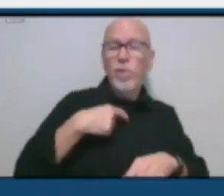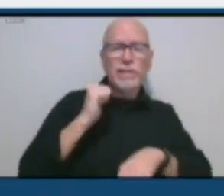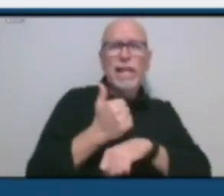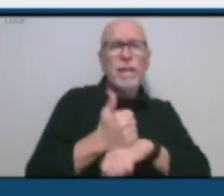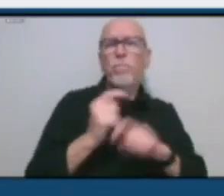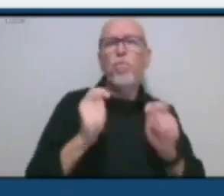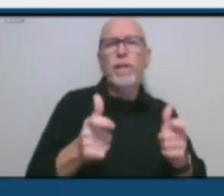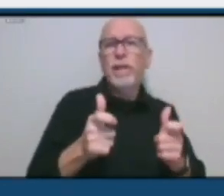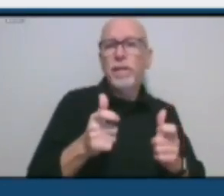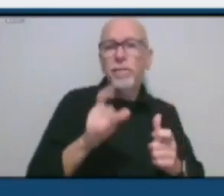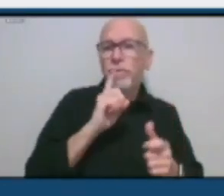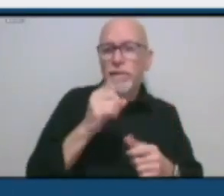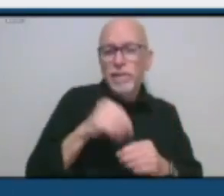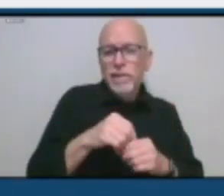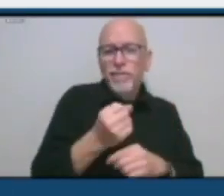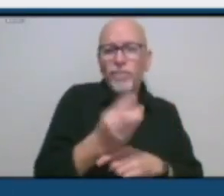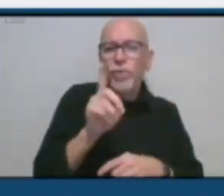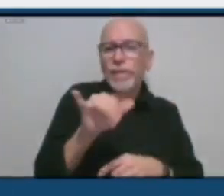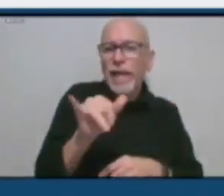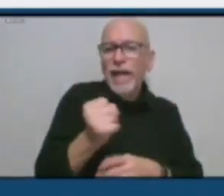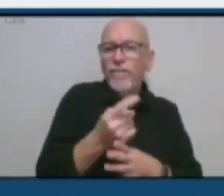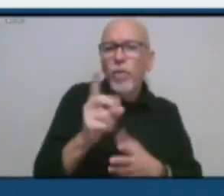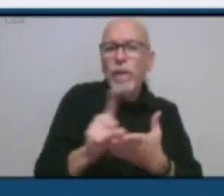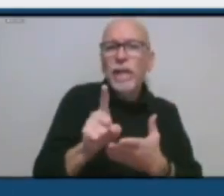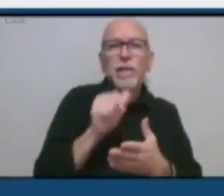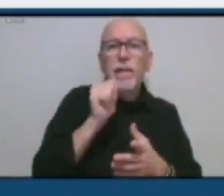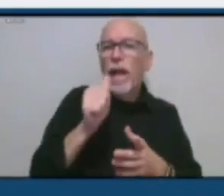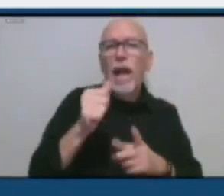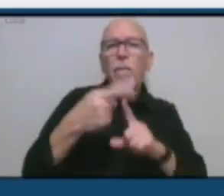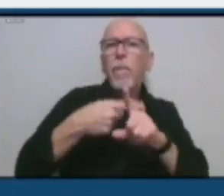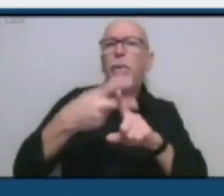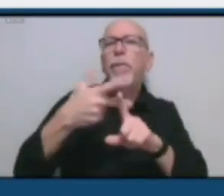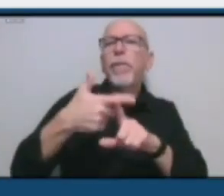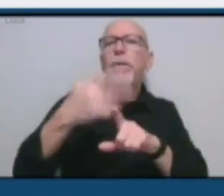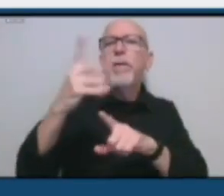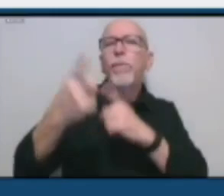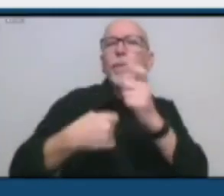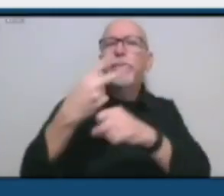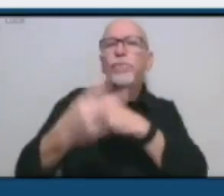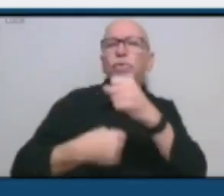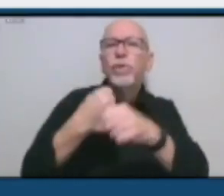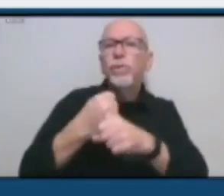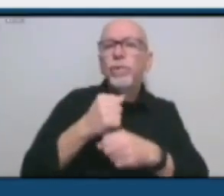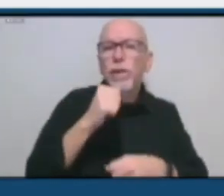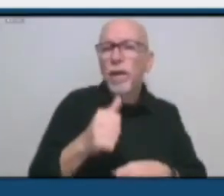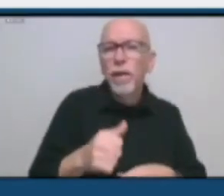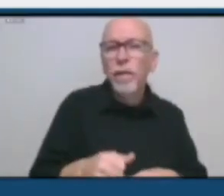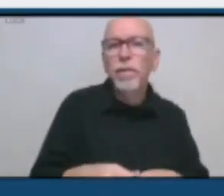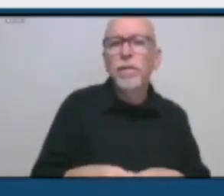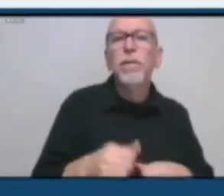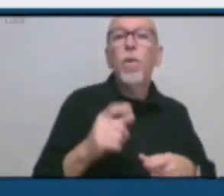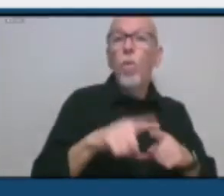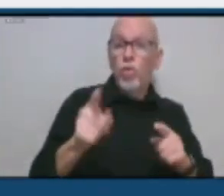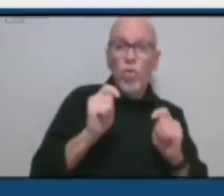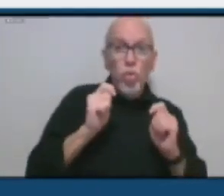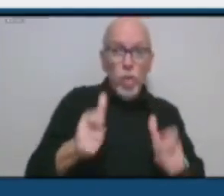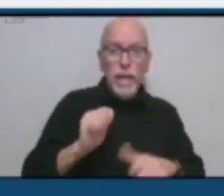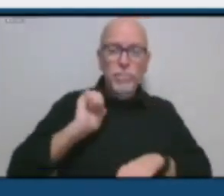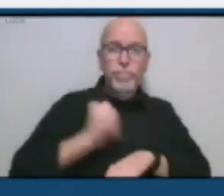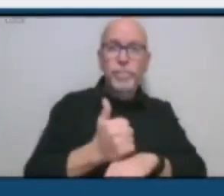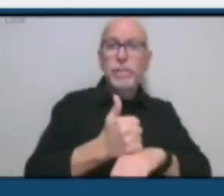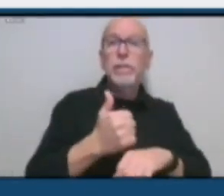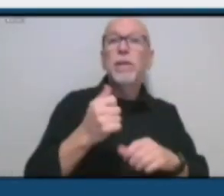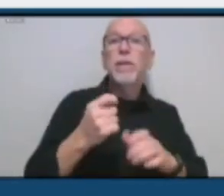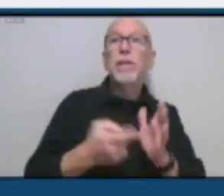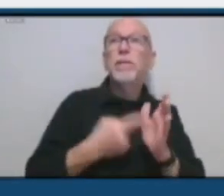a matter of days and weeks, not months and years. And when you're doing that, sometimes the troubleshooting that